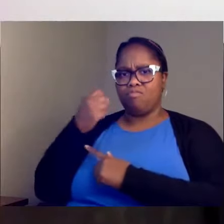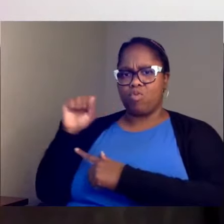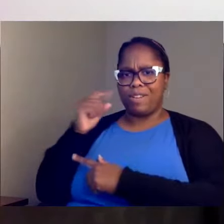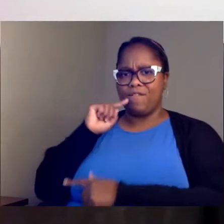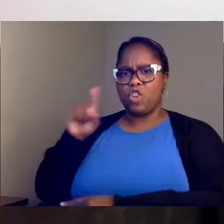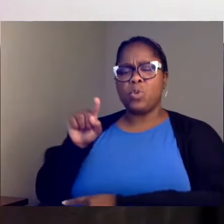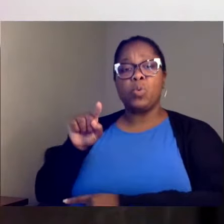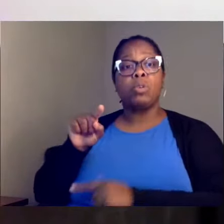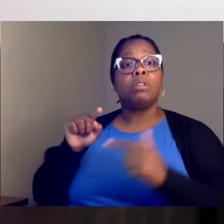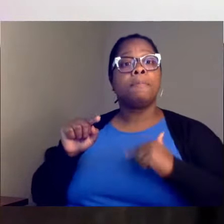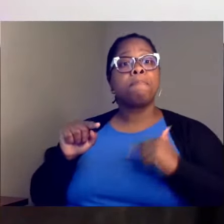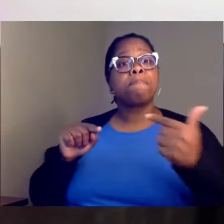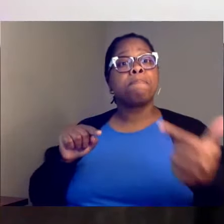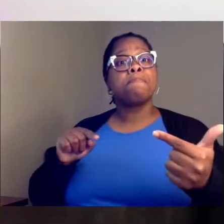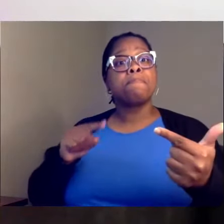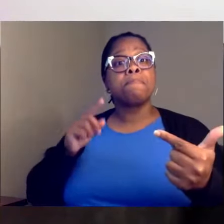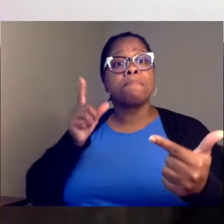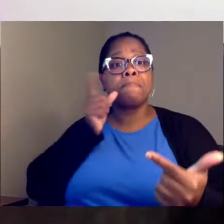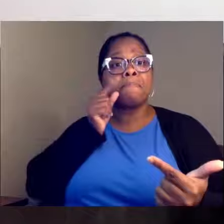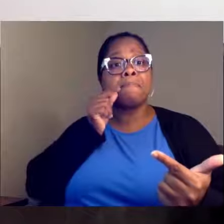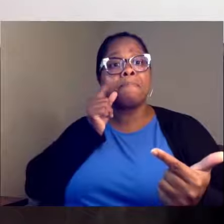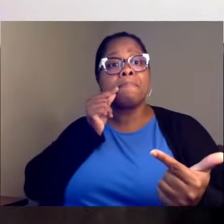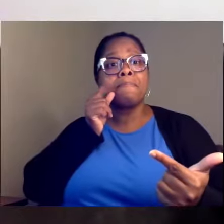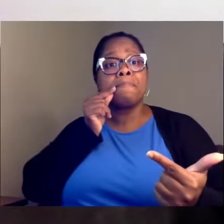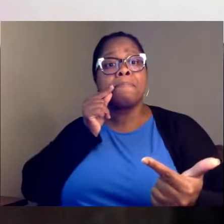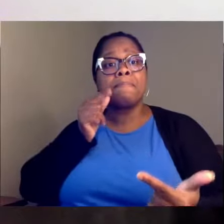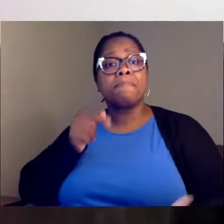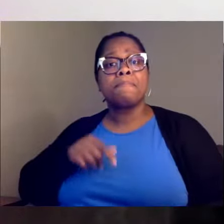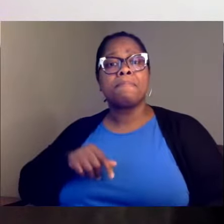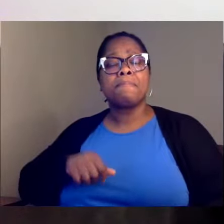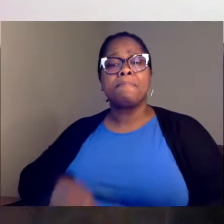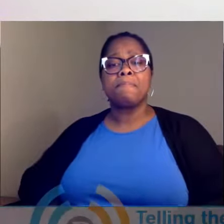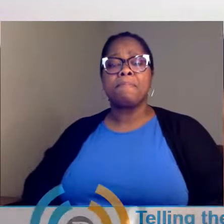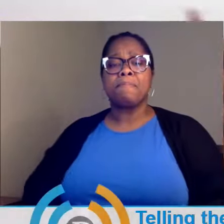Yeah, I'll answer that real quick. I mean,